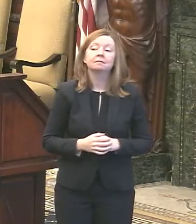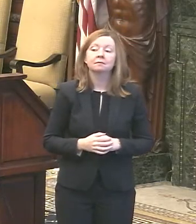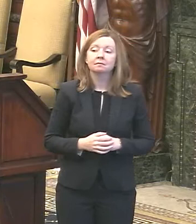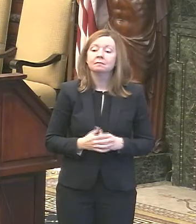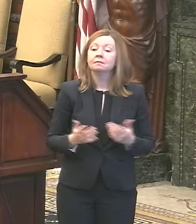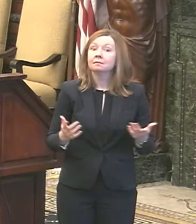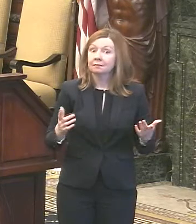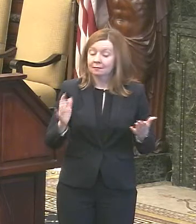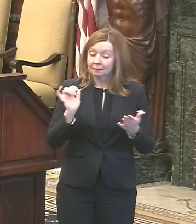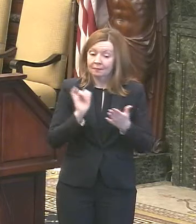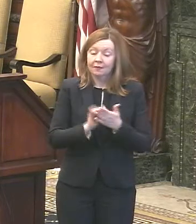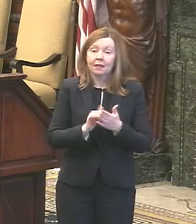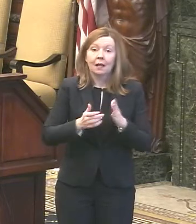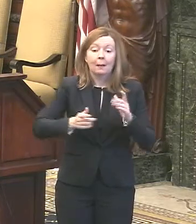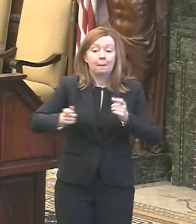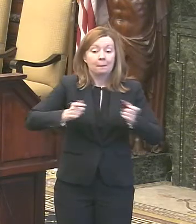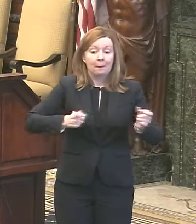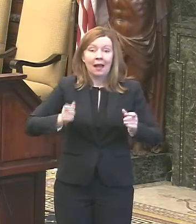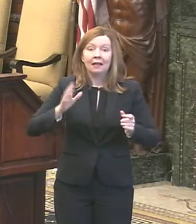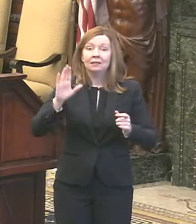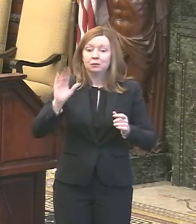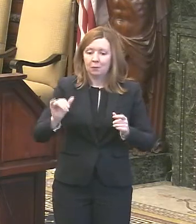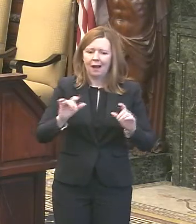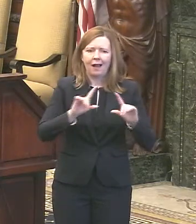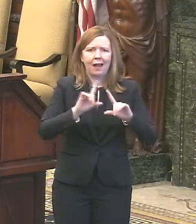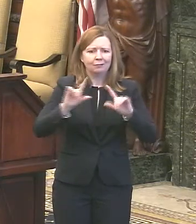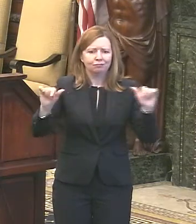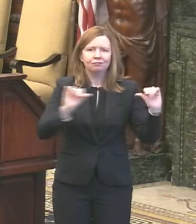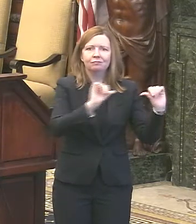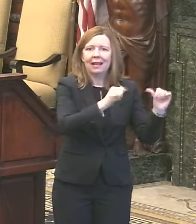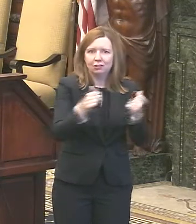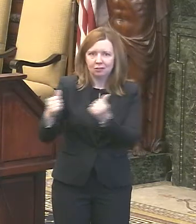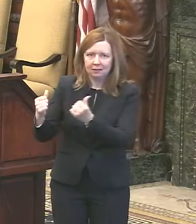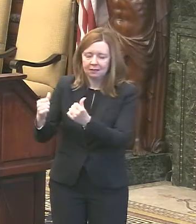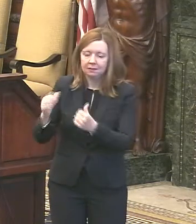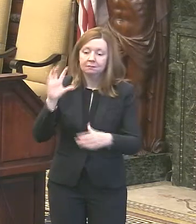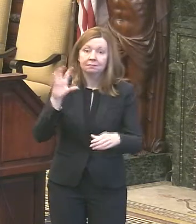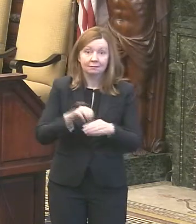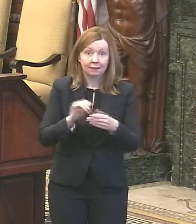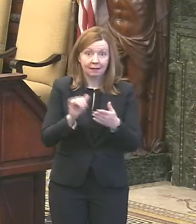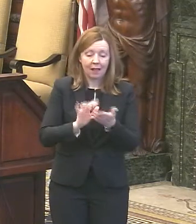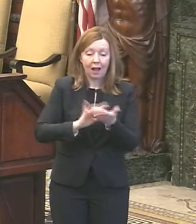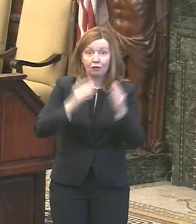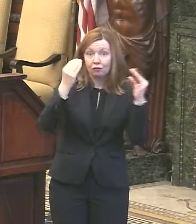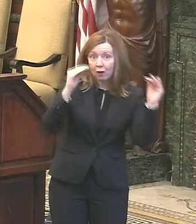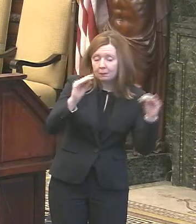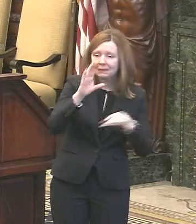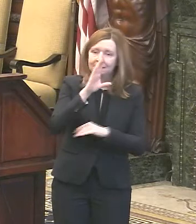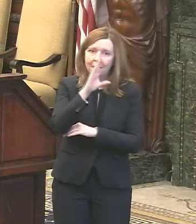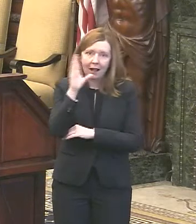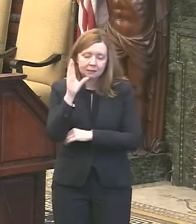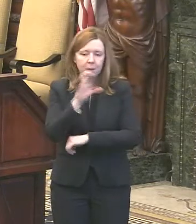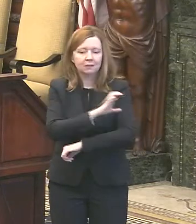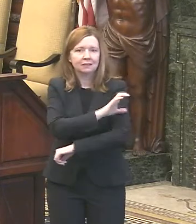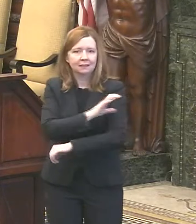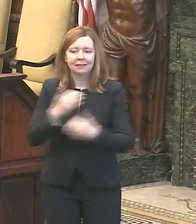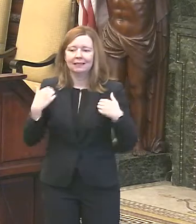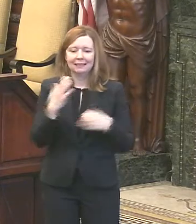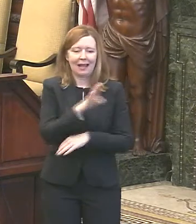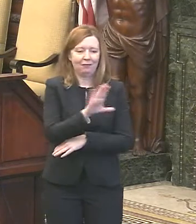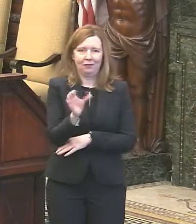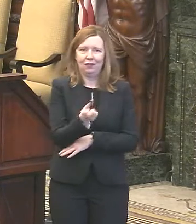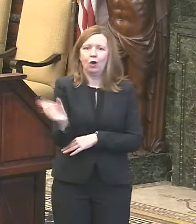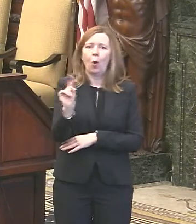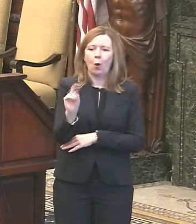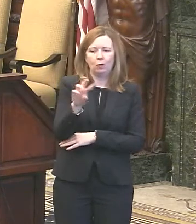the sites that are managed by government agencies. In addition to that, pharmacies and hospitals and clinics have their own